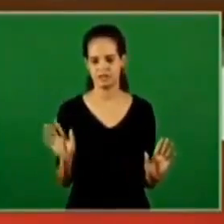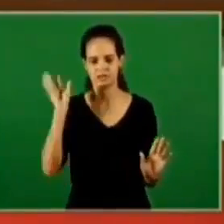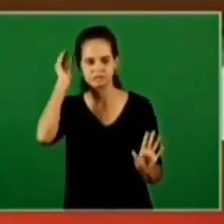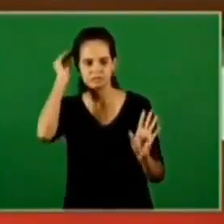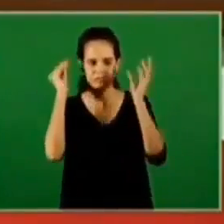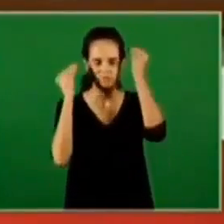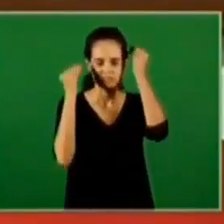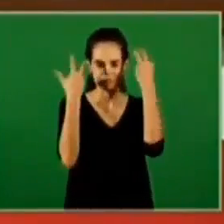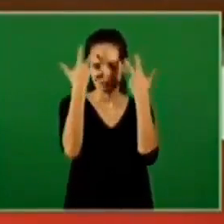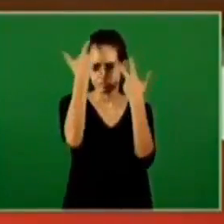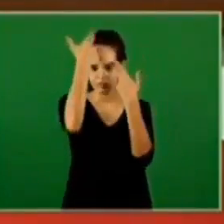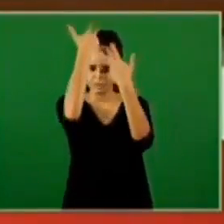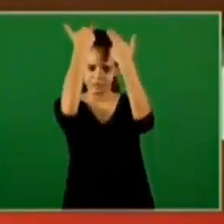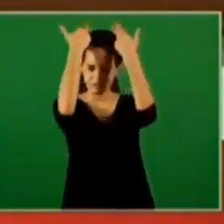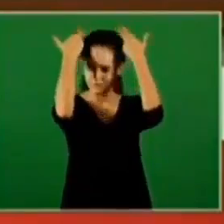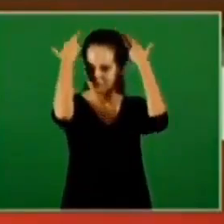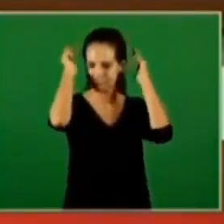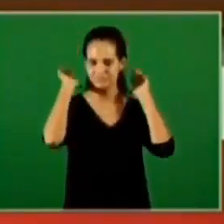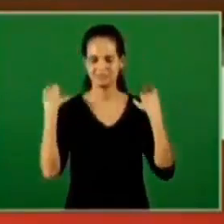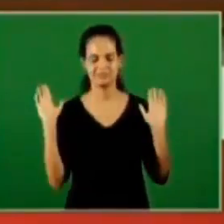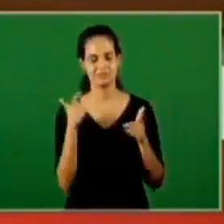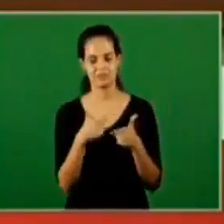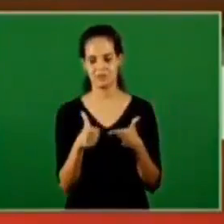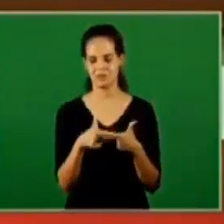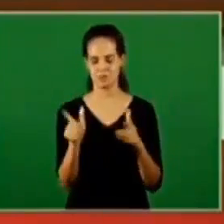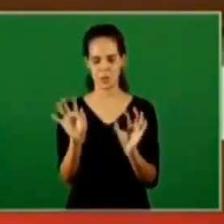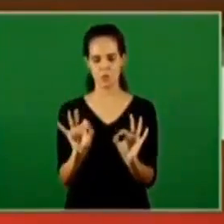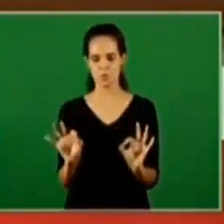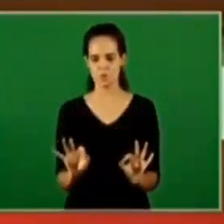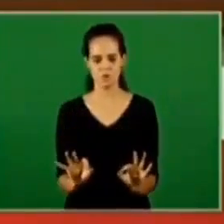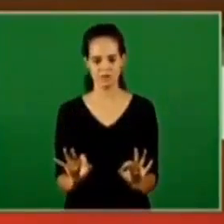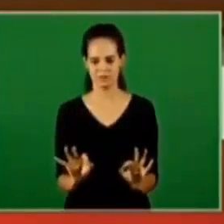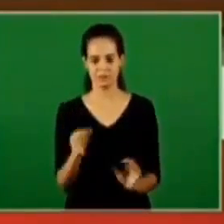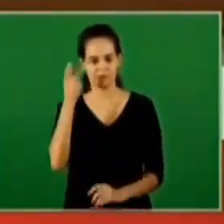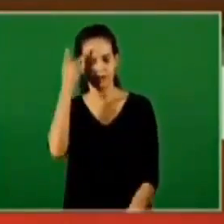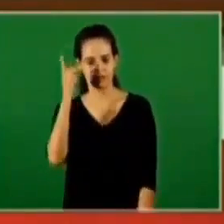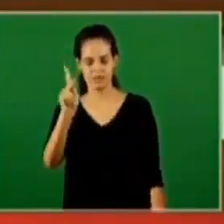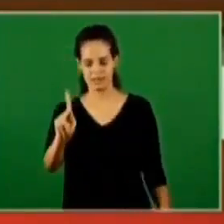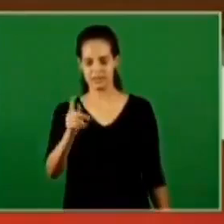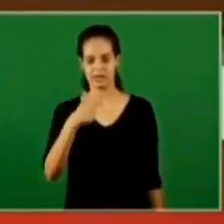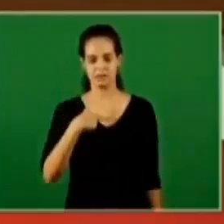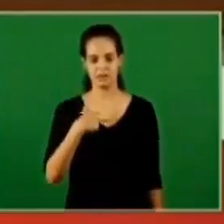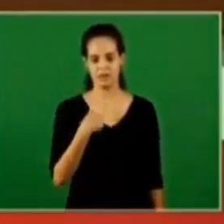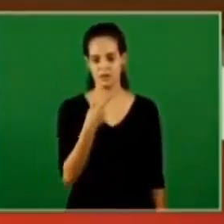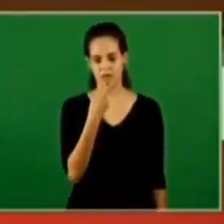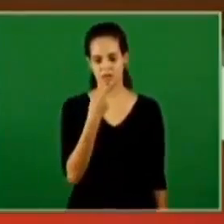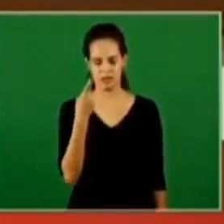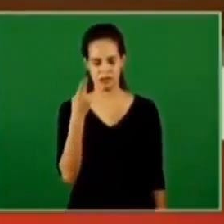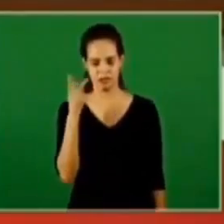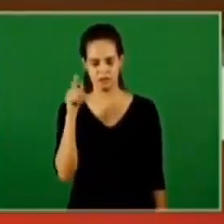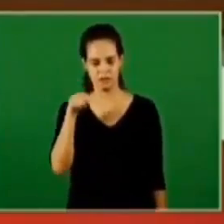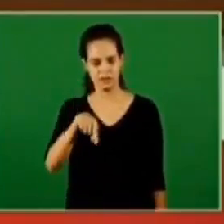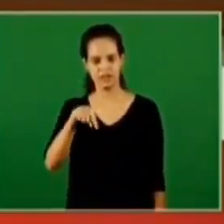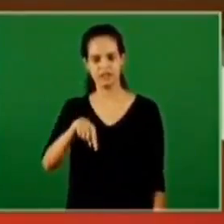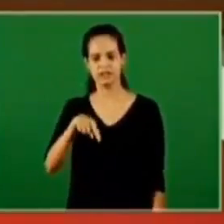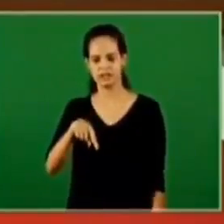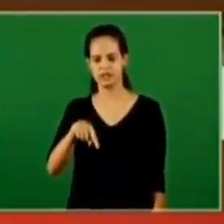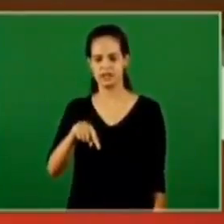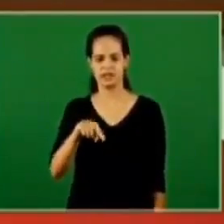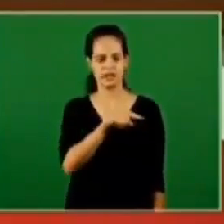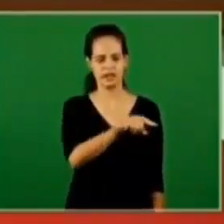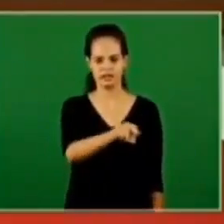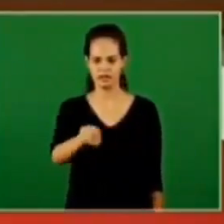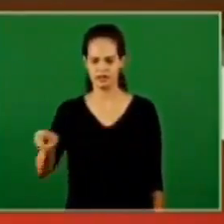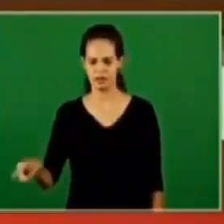put like a mohawk and do whatever you want. Nothing wrong with it. But I've been saying this relation